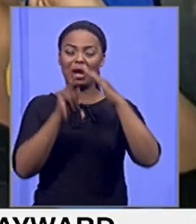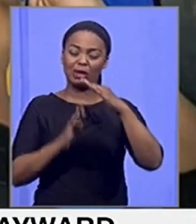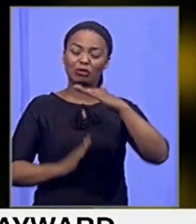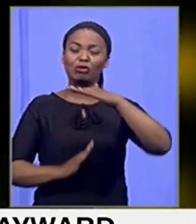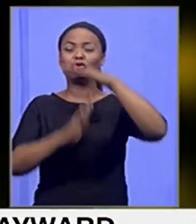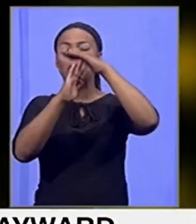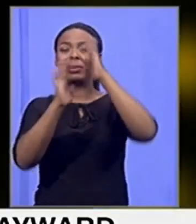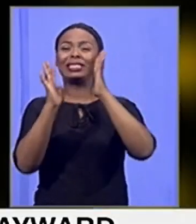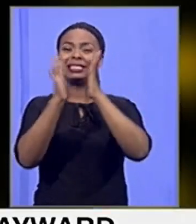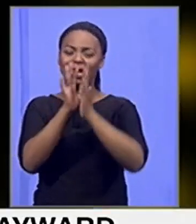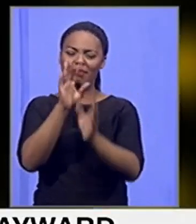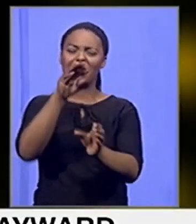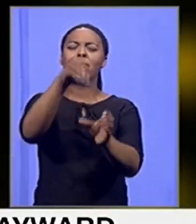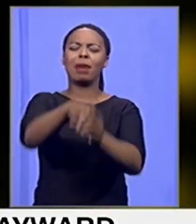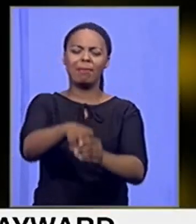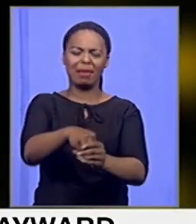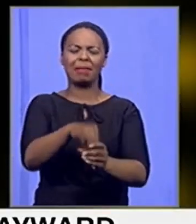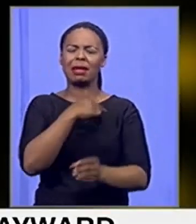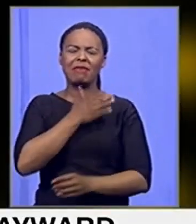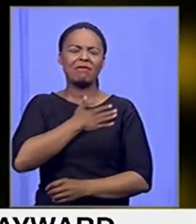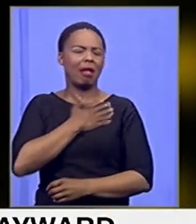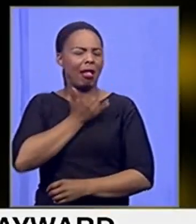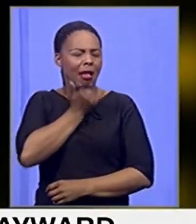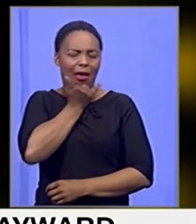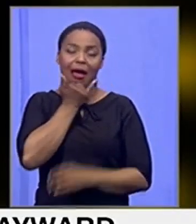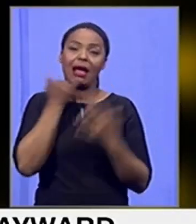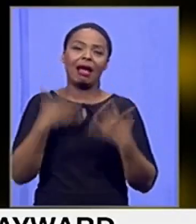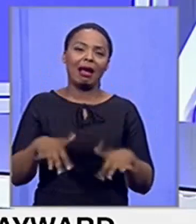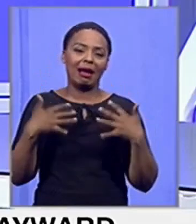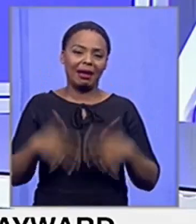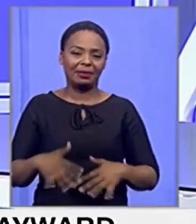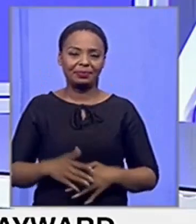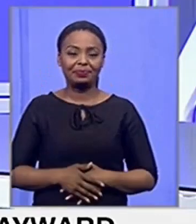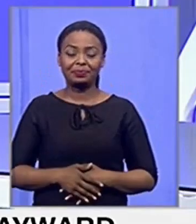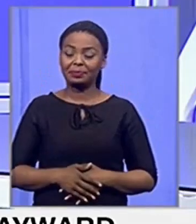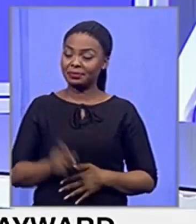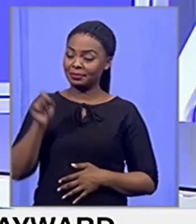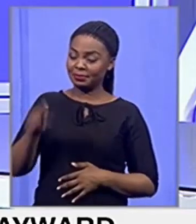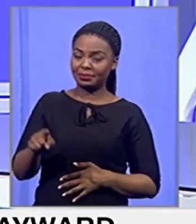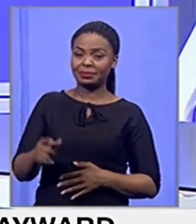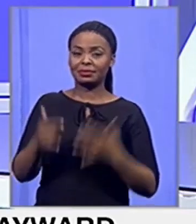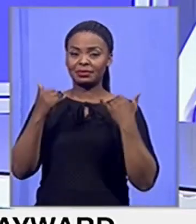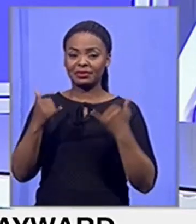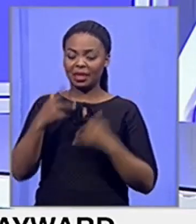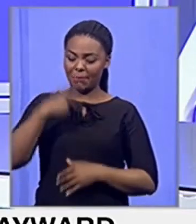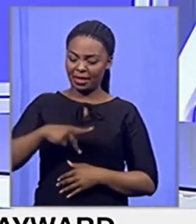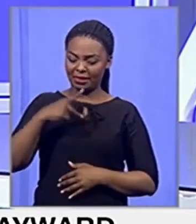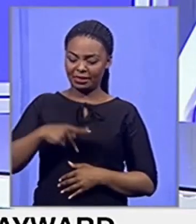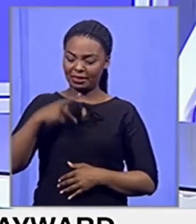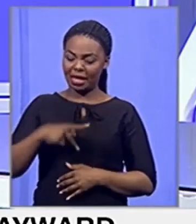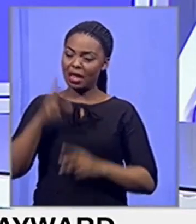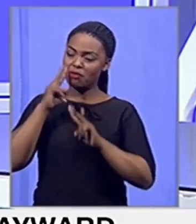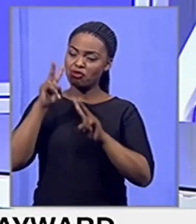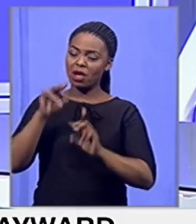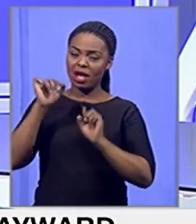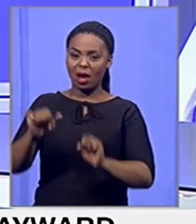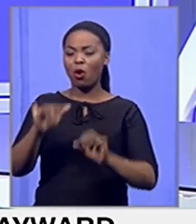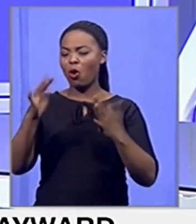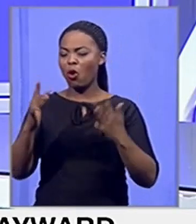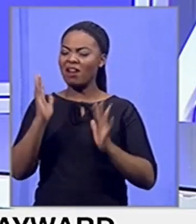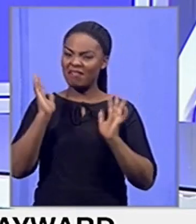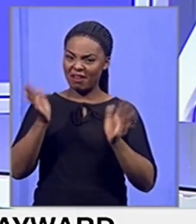10 eo ke direng. E ka ba sub 10 ye ke yona personal best ya hao kapa mohlomong o le ka dimatha tse ding